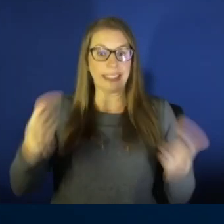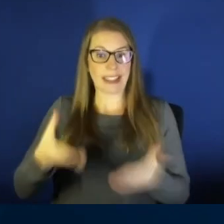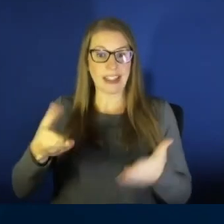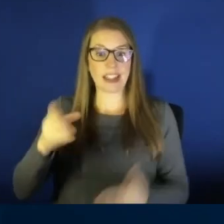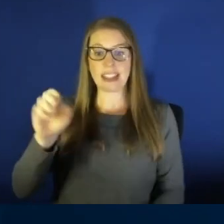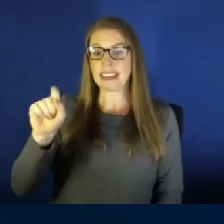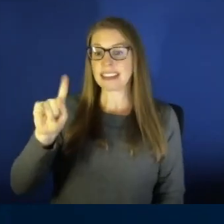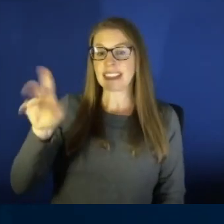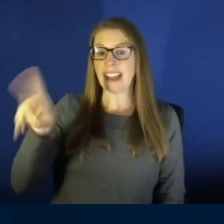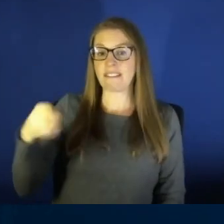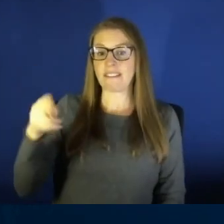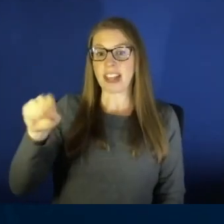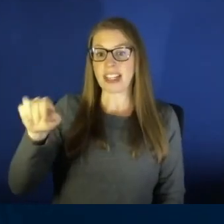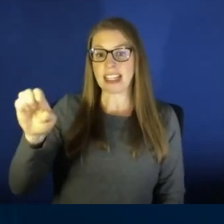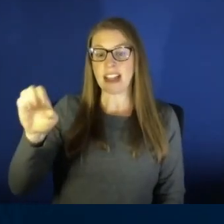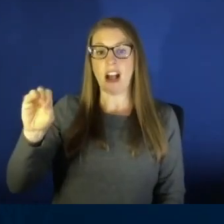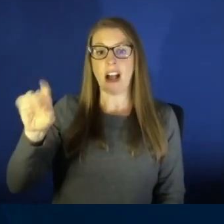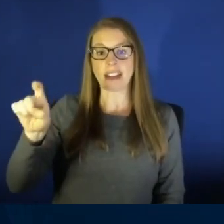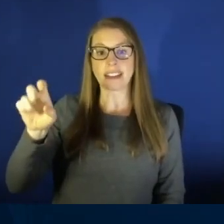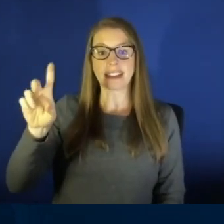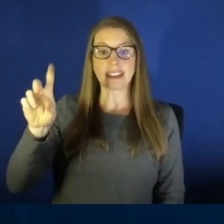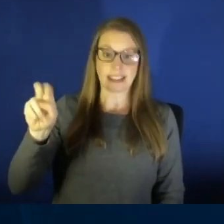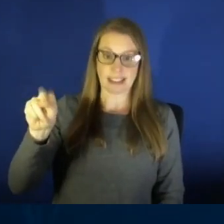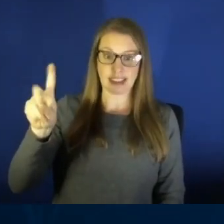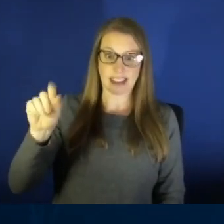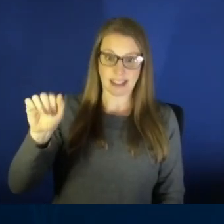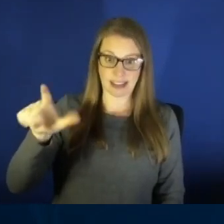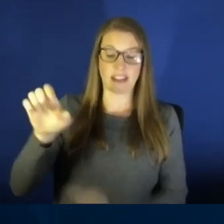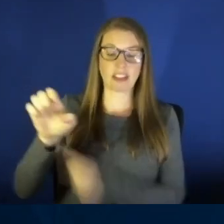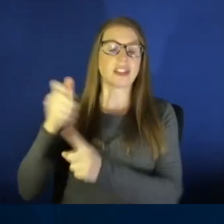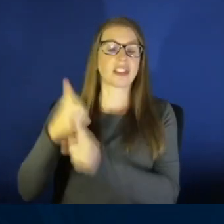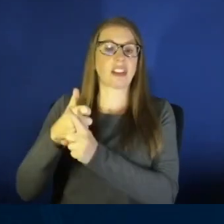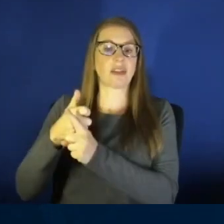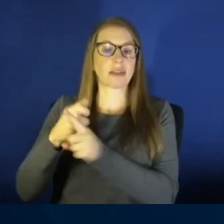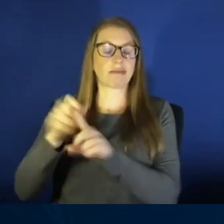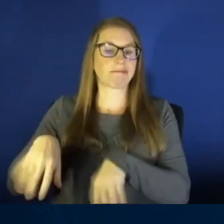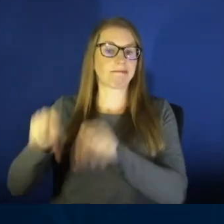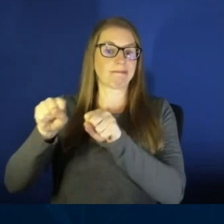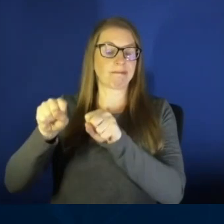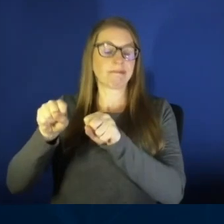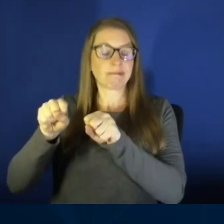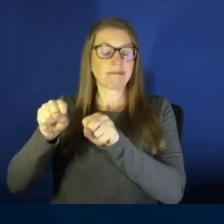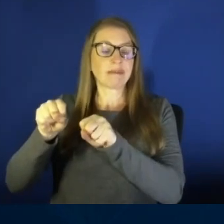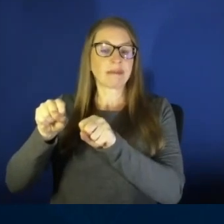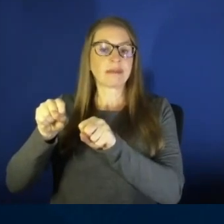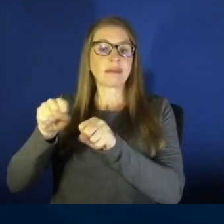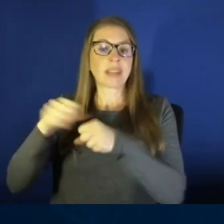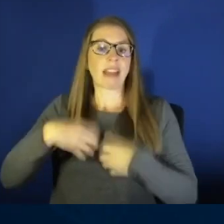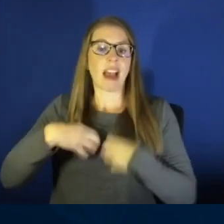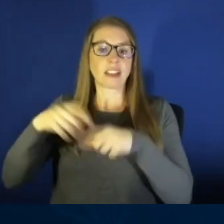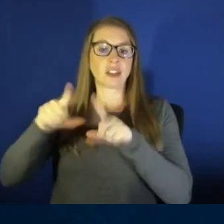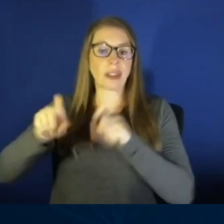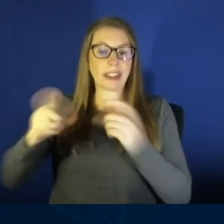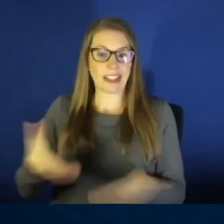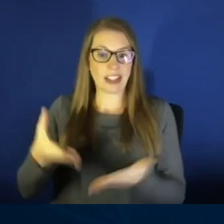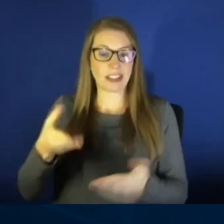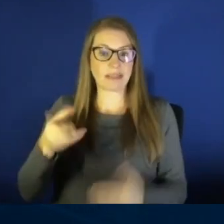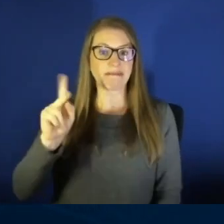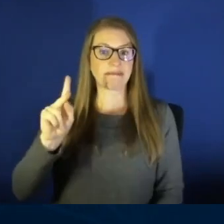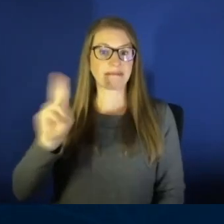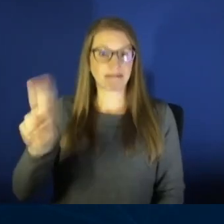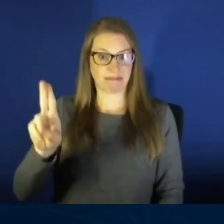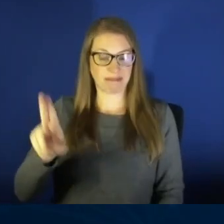helps run the lung screening program here at the health system. And we want to say good morning to all of you. Thank you so much for joining